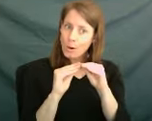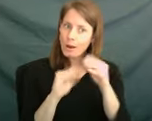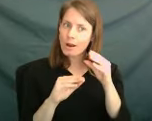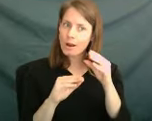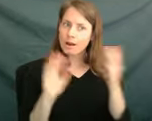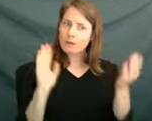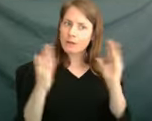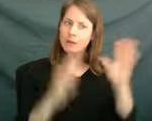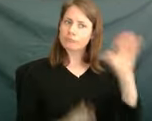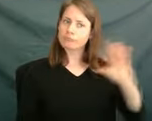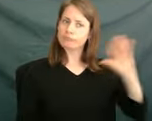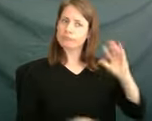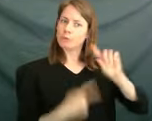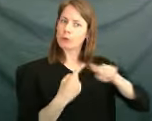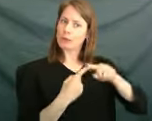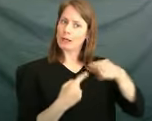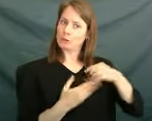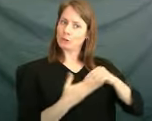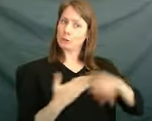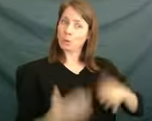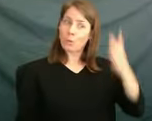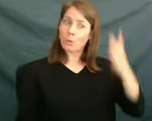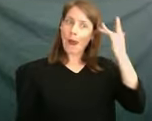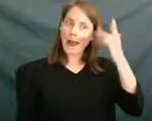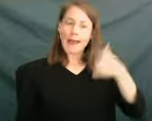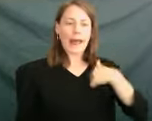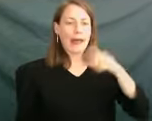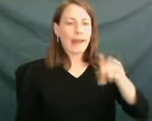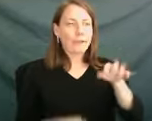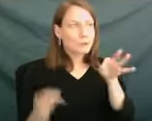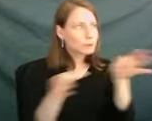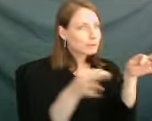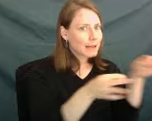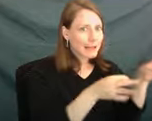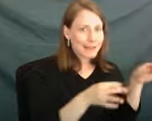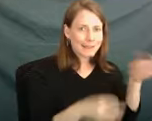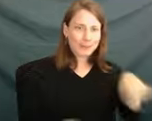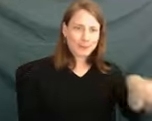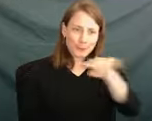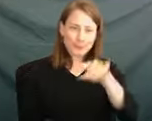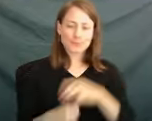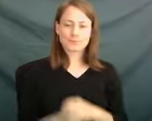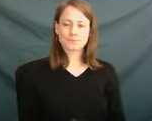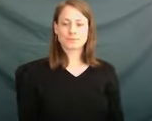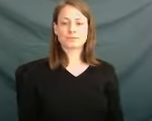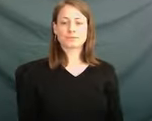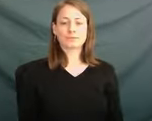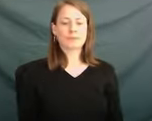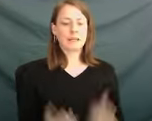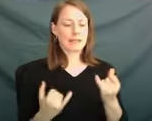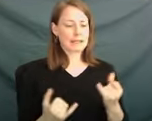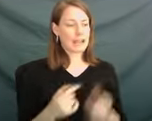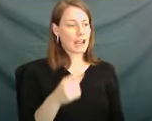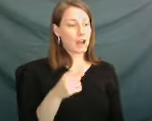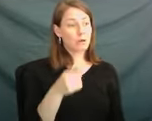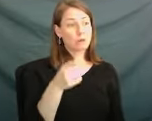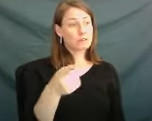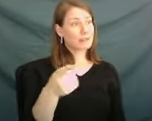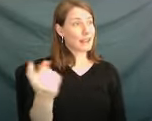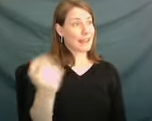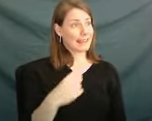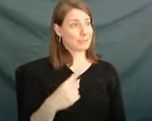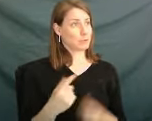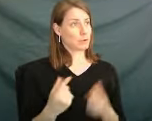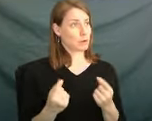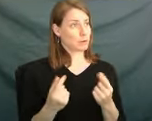and Charlie were asking me about, which is this page. Answer these questions, and then there's exercises that I'd like you to do. You can talk to your friends. You can talk